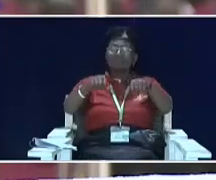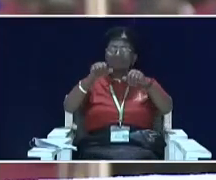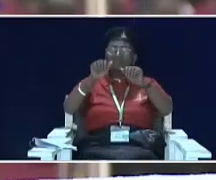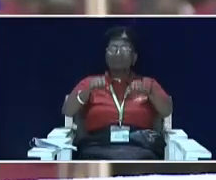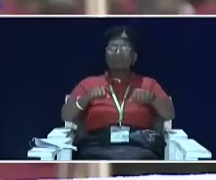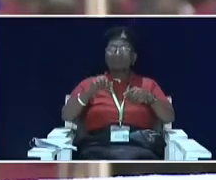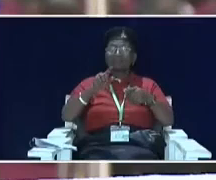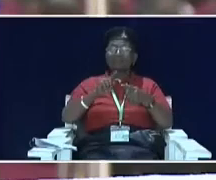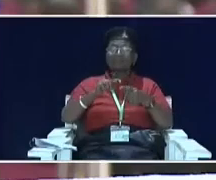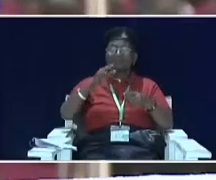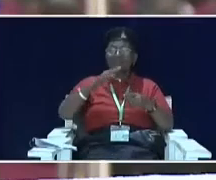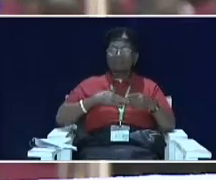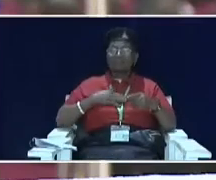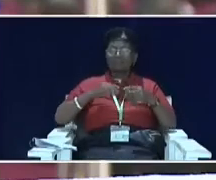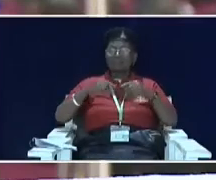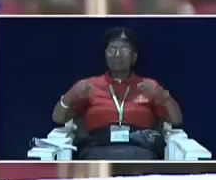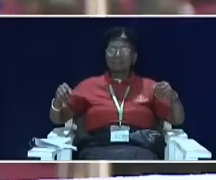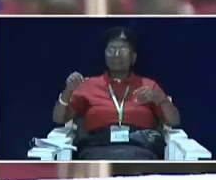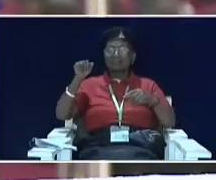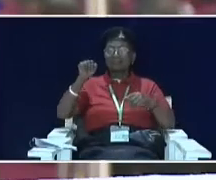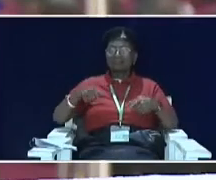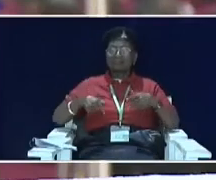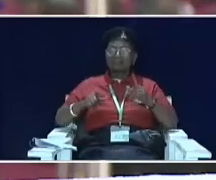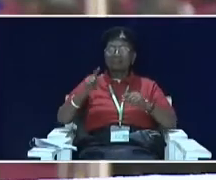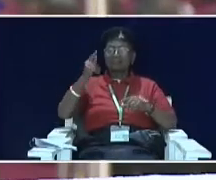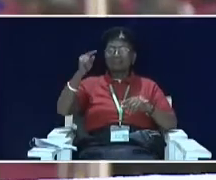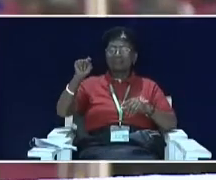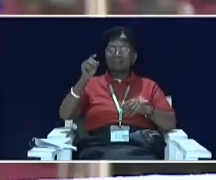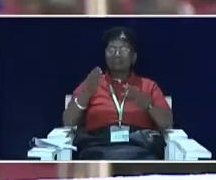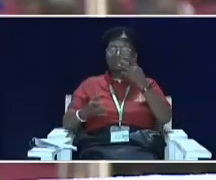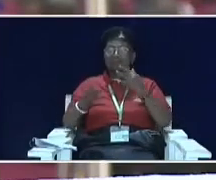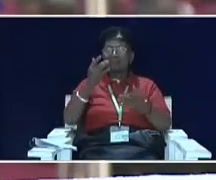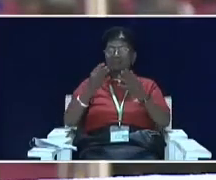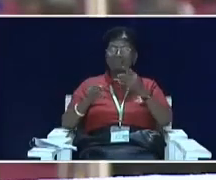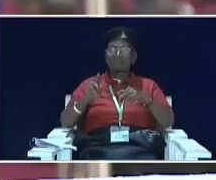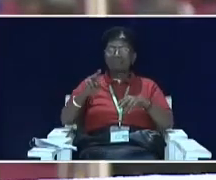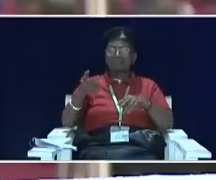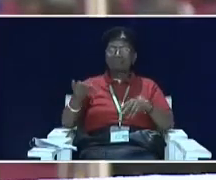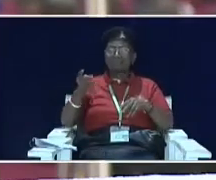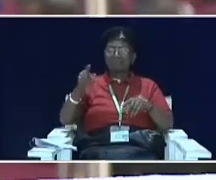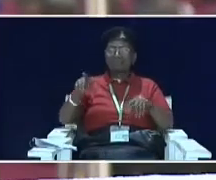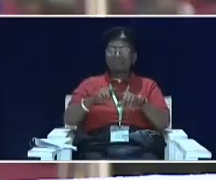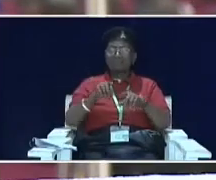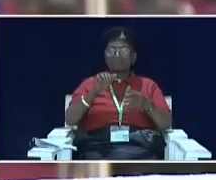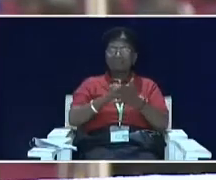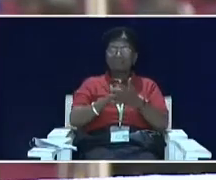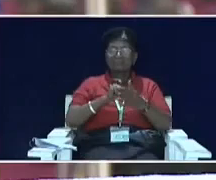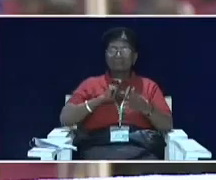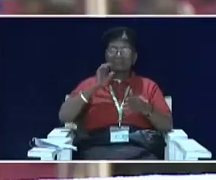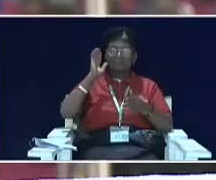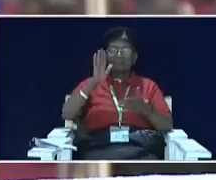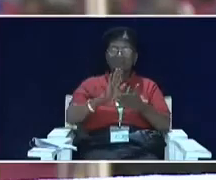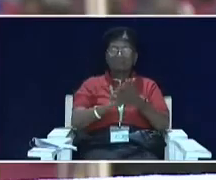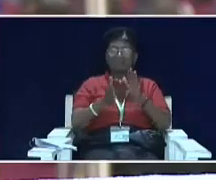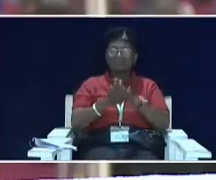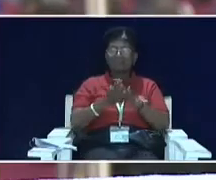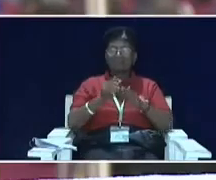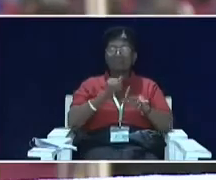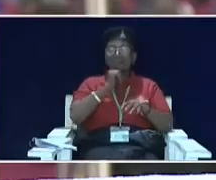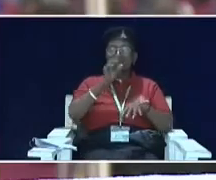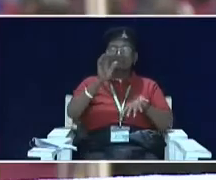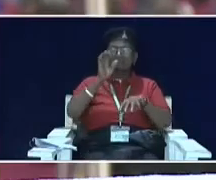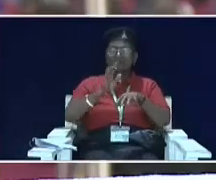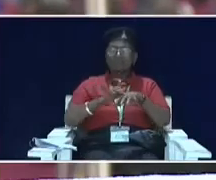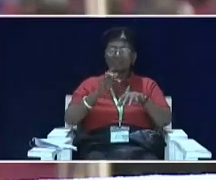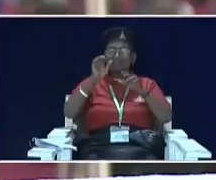to my enemies. Let the fire fall so I can become untouchable to